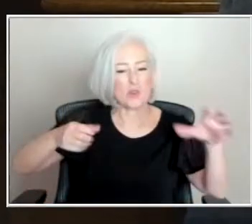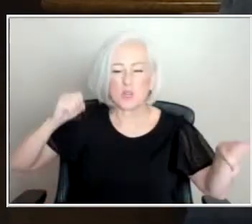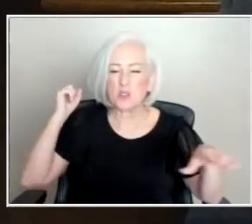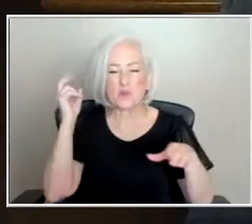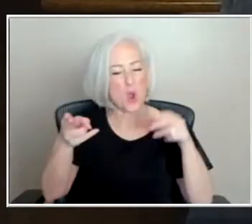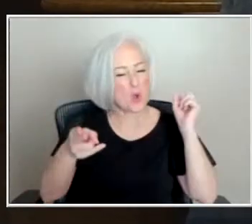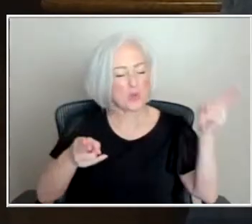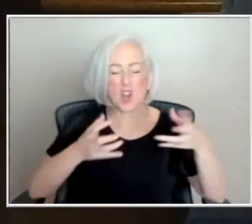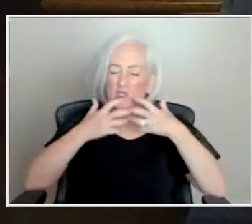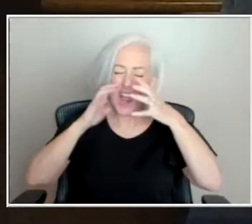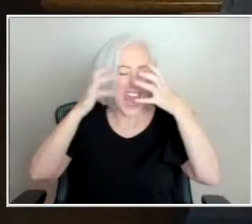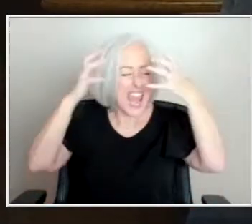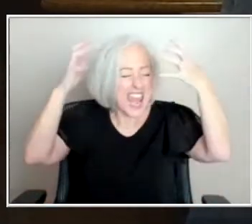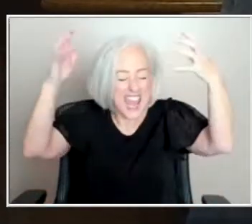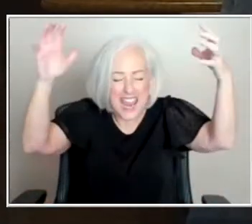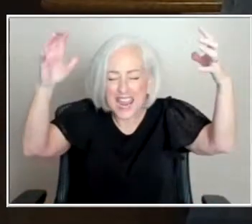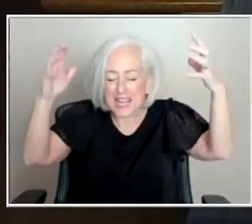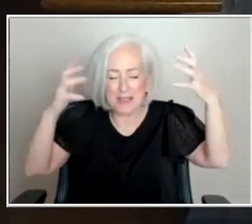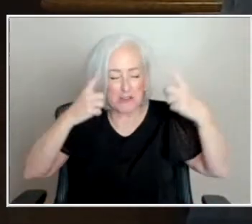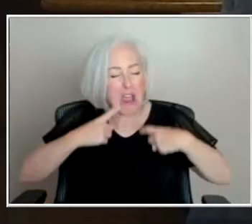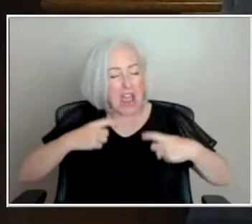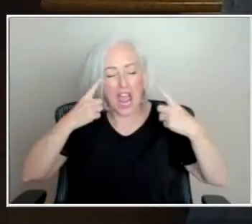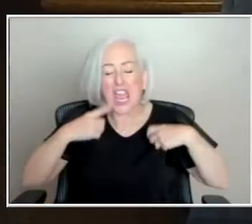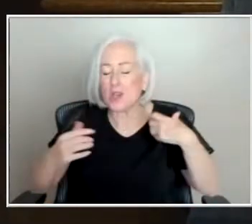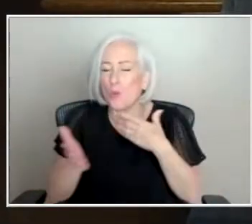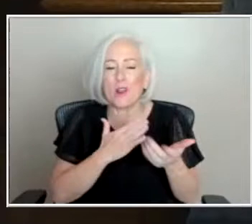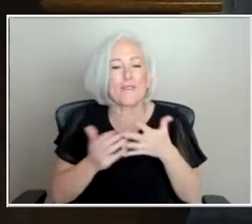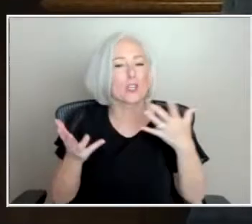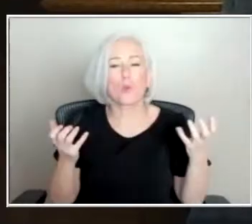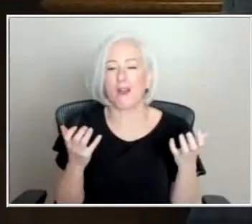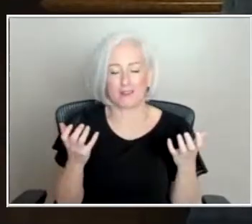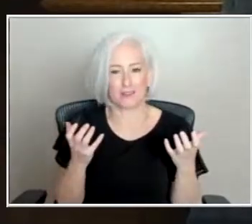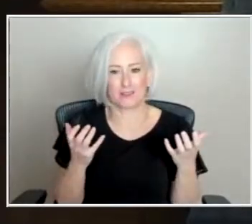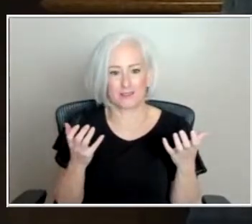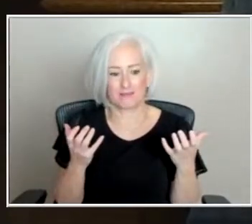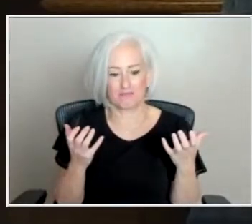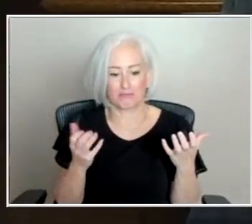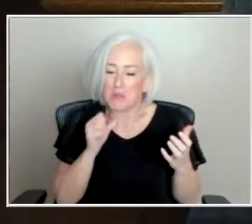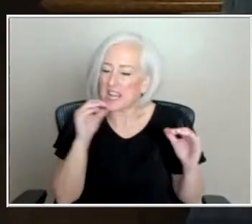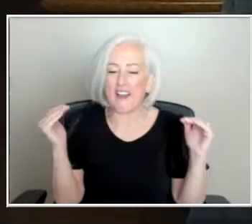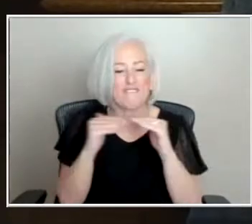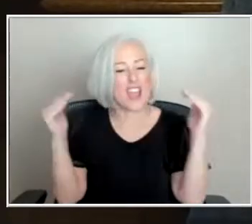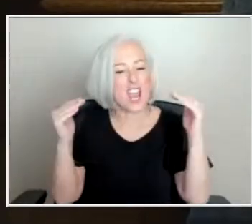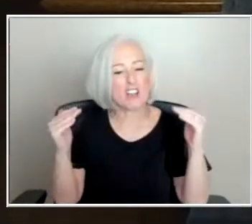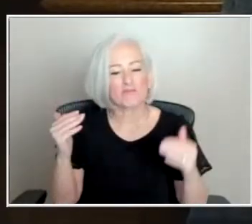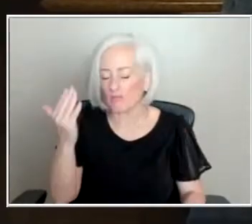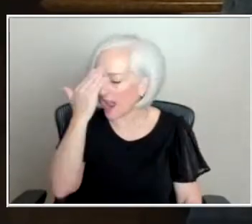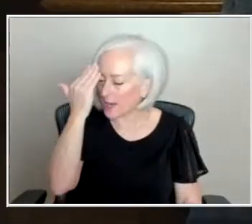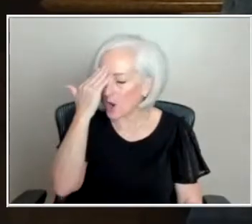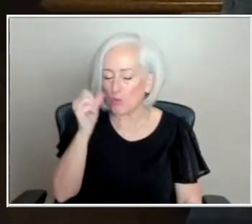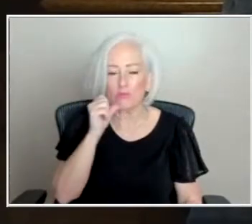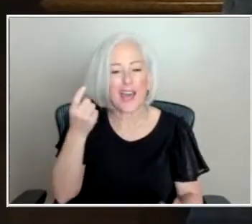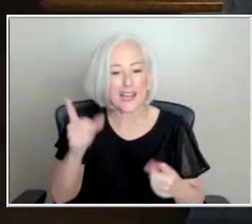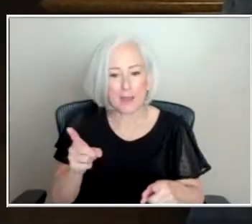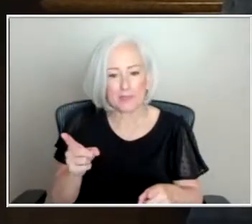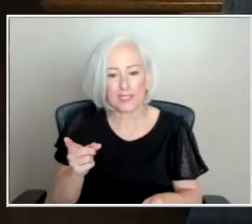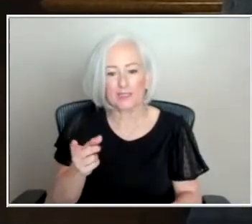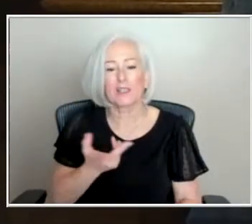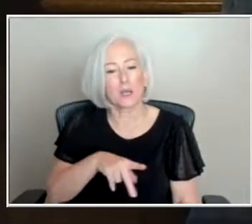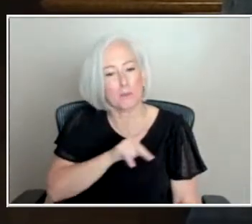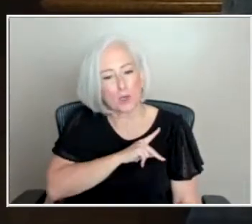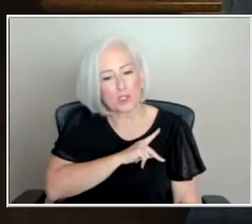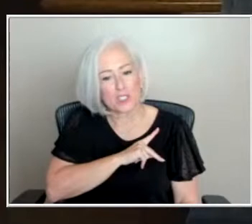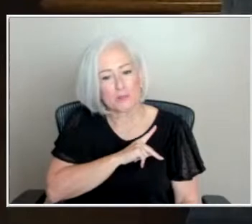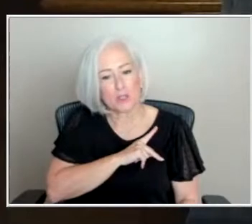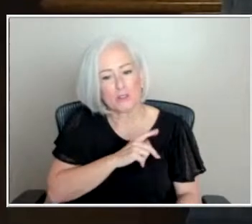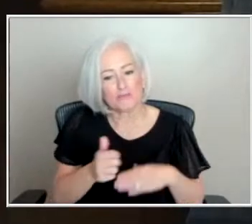can scream, you can do anything that you want, because this isn't fair and this is happening to you and it's very personal. But tomorrow